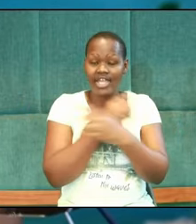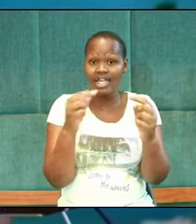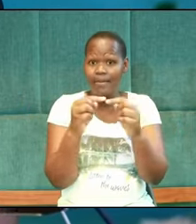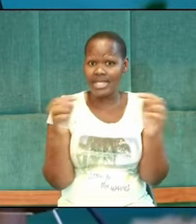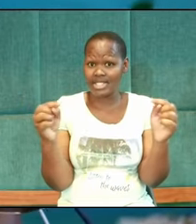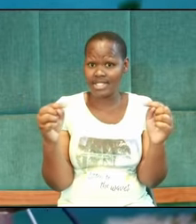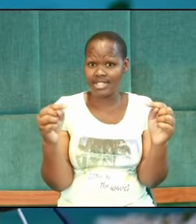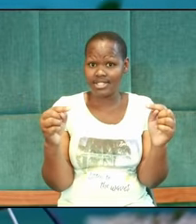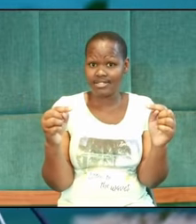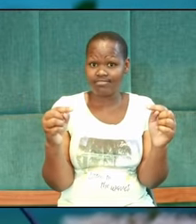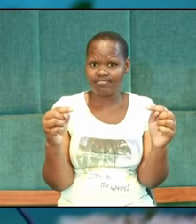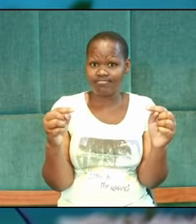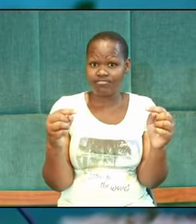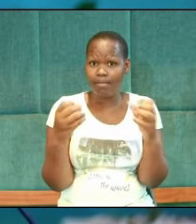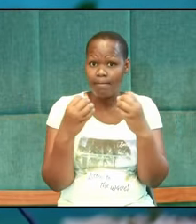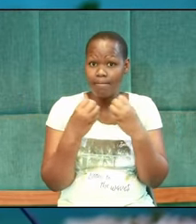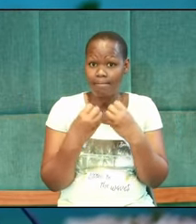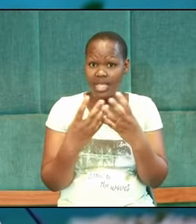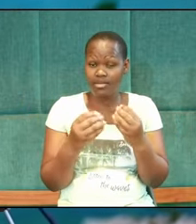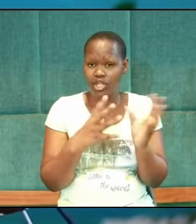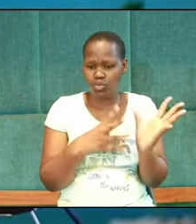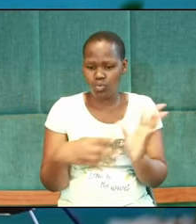go to war.